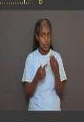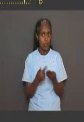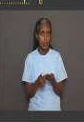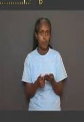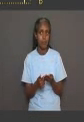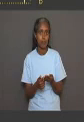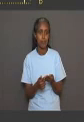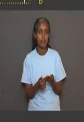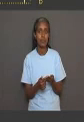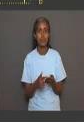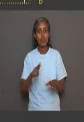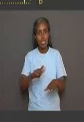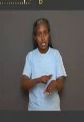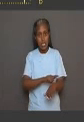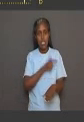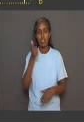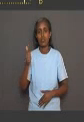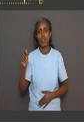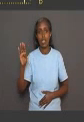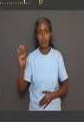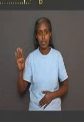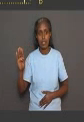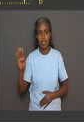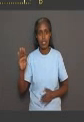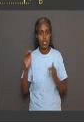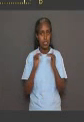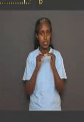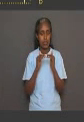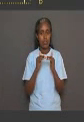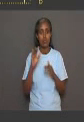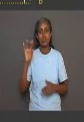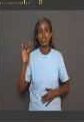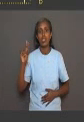Therefore, the length of AB is